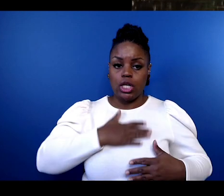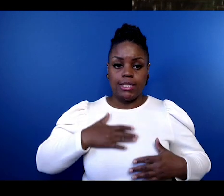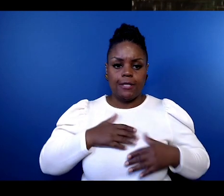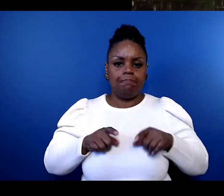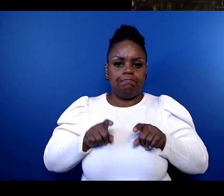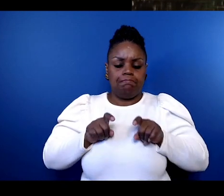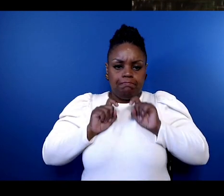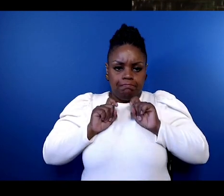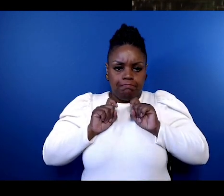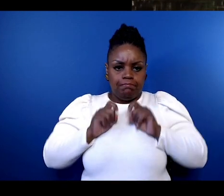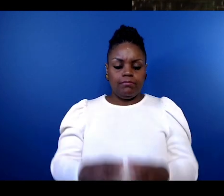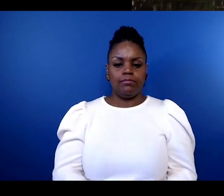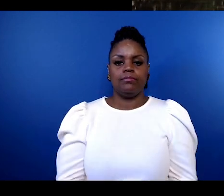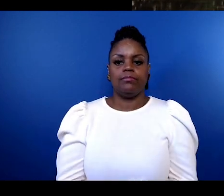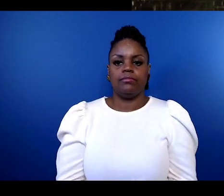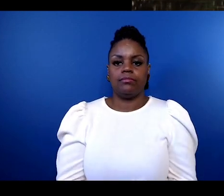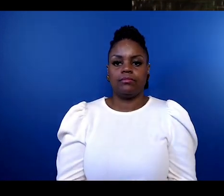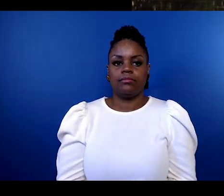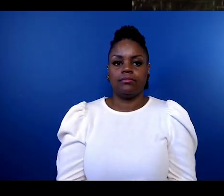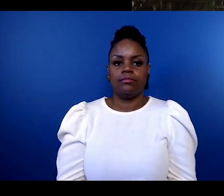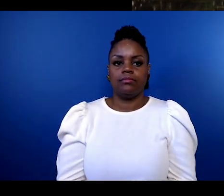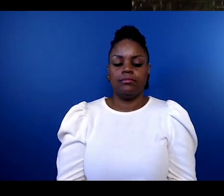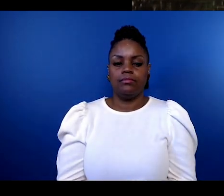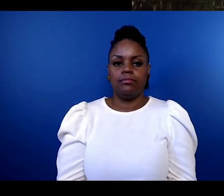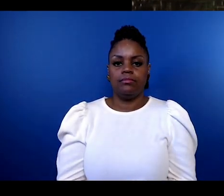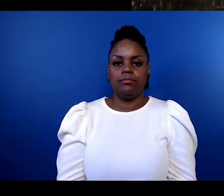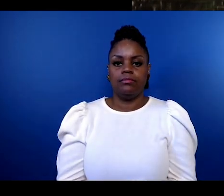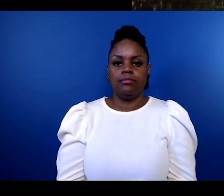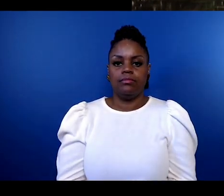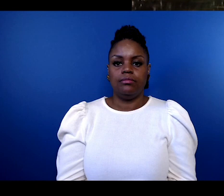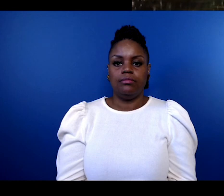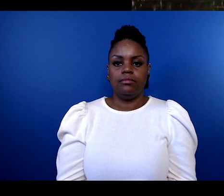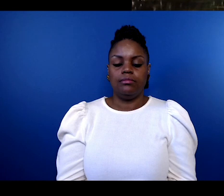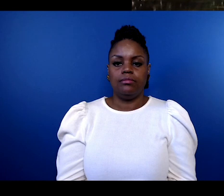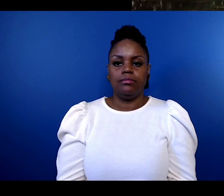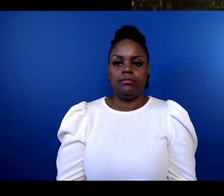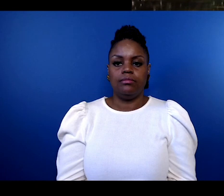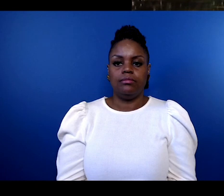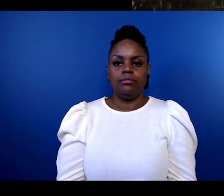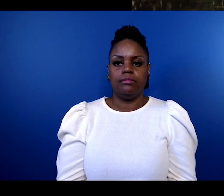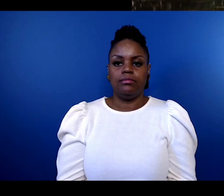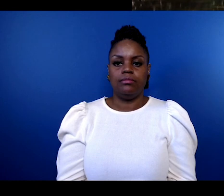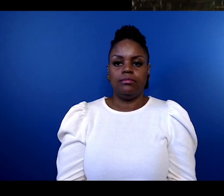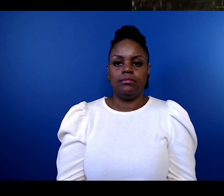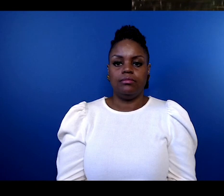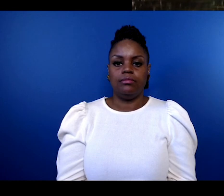You can rock if you need to. You can rotate the shoulders, or the feet,